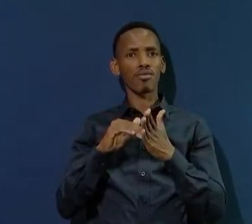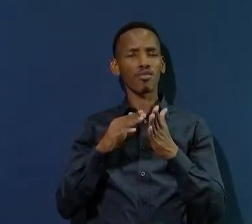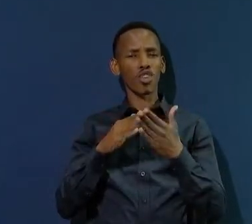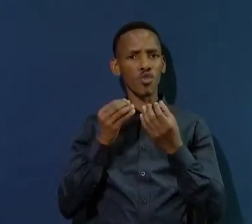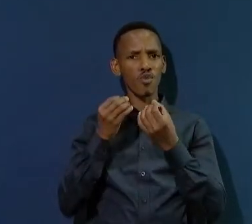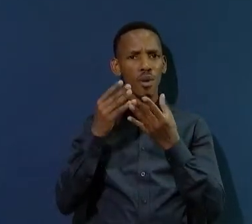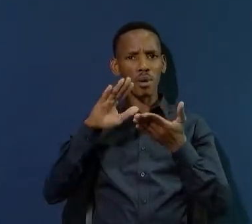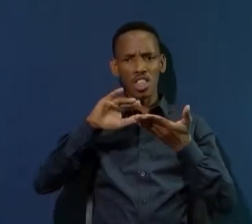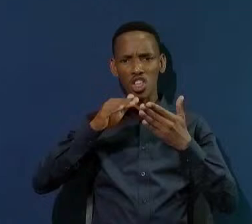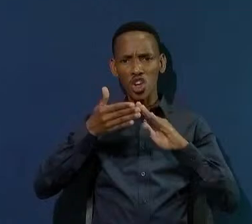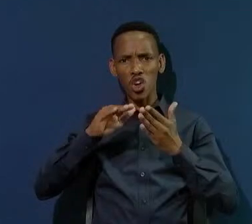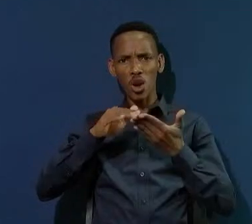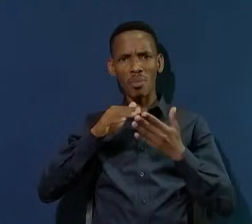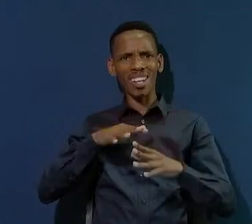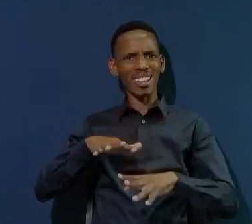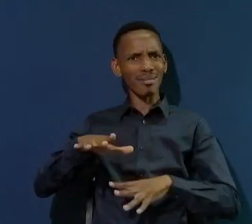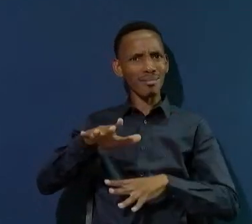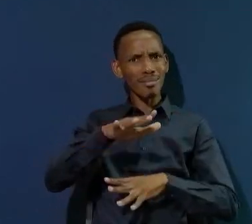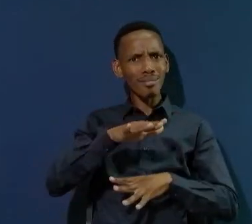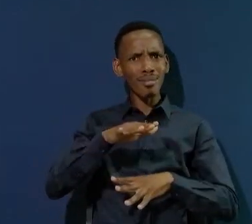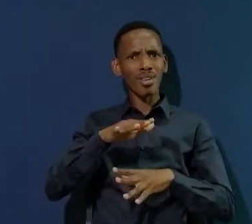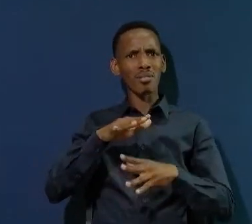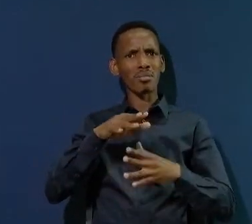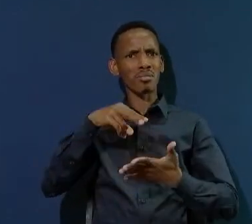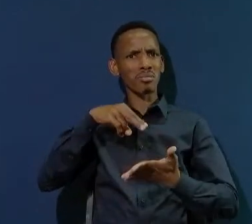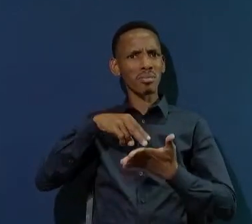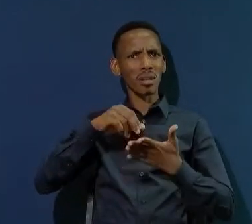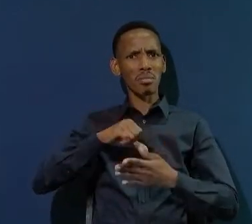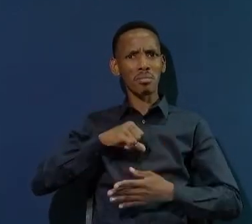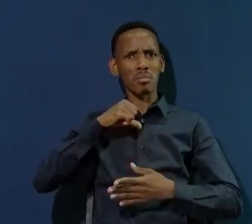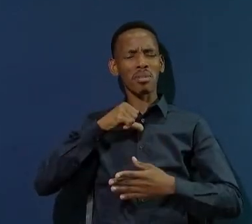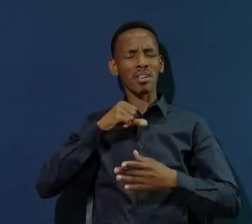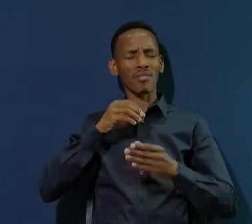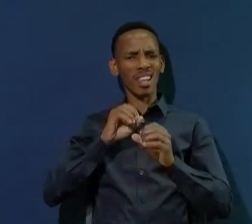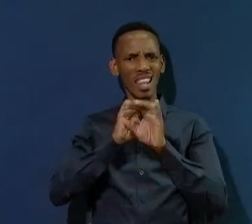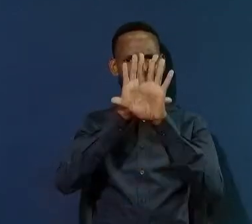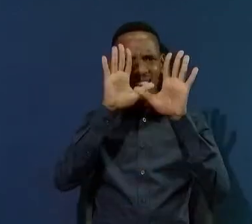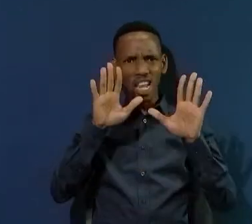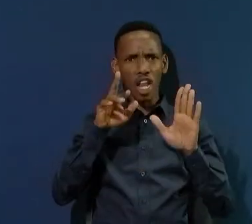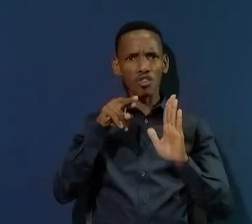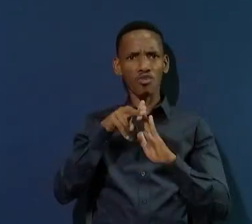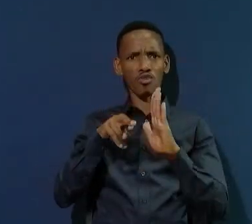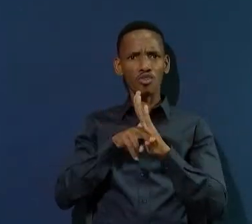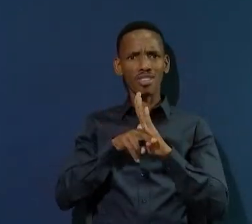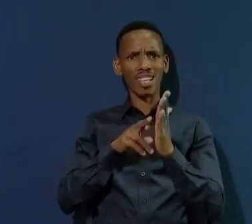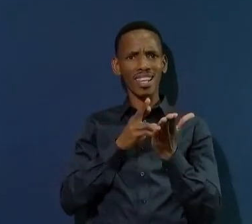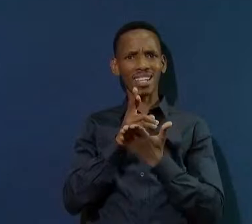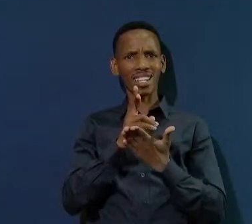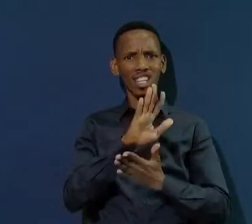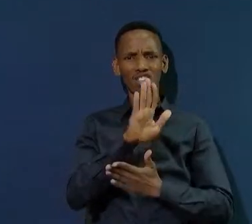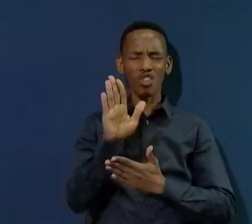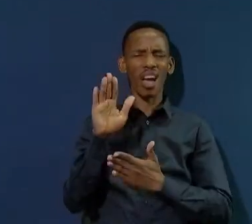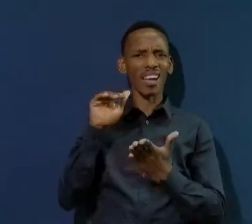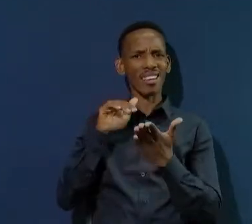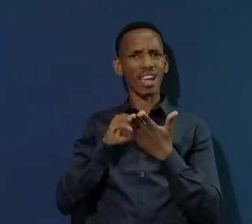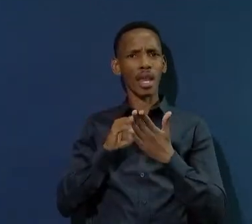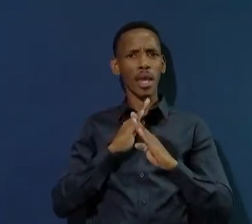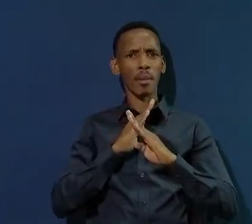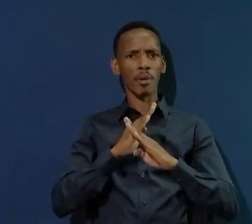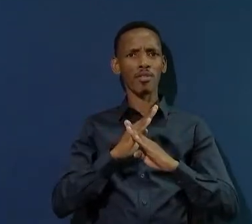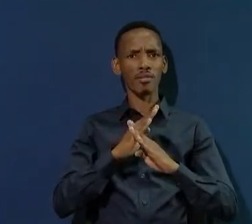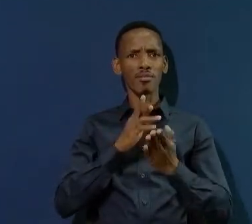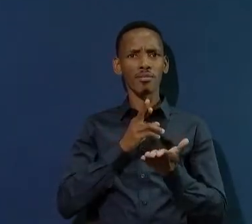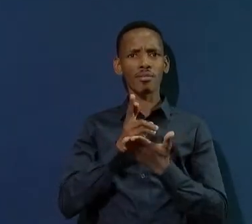need for our electoral processes by clearing rules, clearing rights, and protecting rights, and